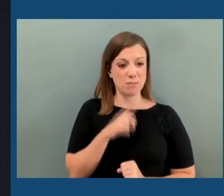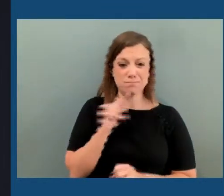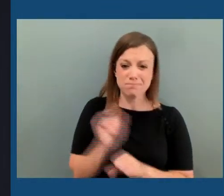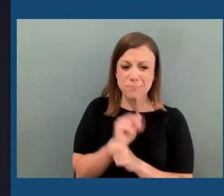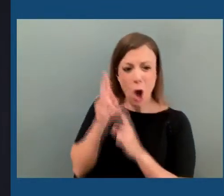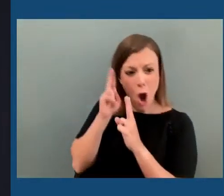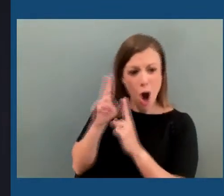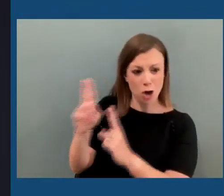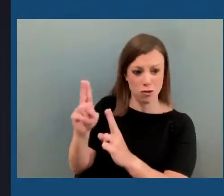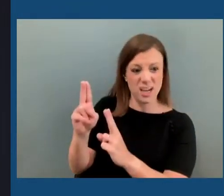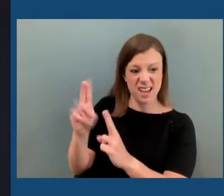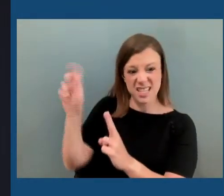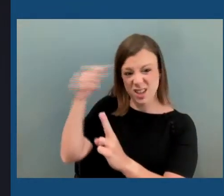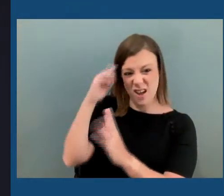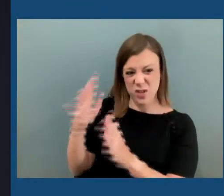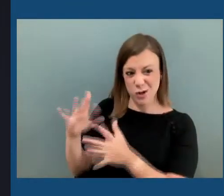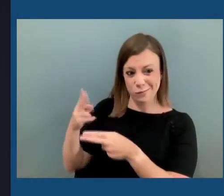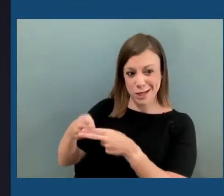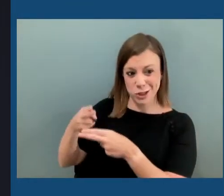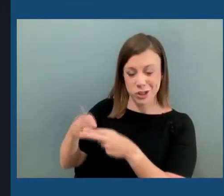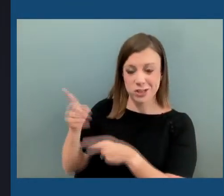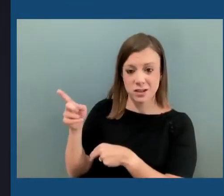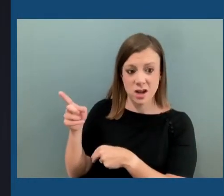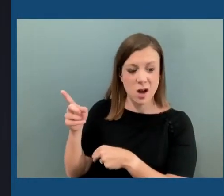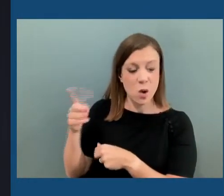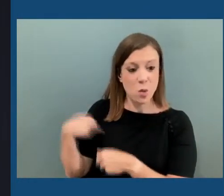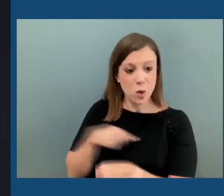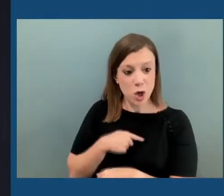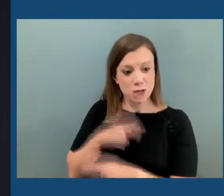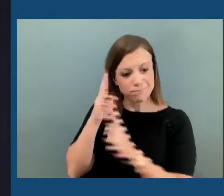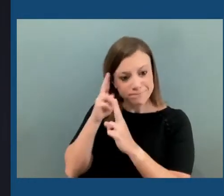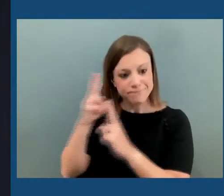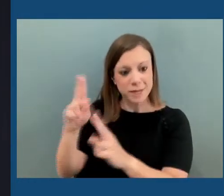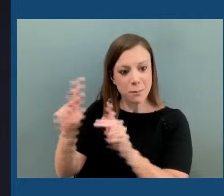who really made a lasting impact, not just in our community, but around the world.